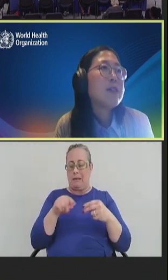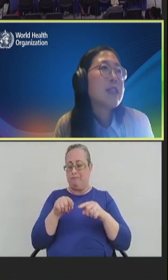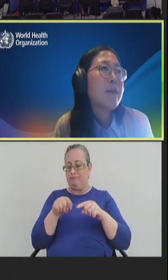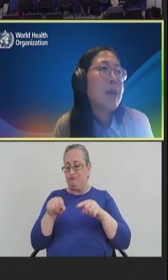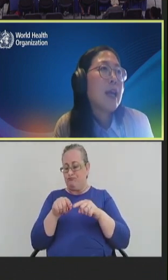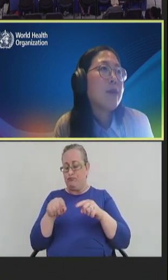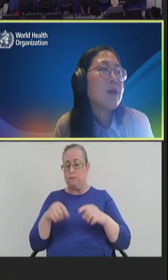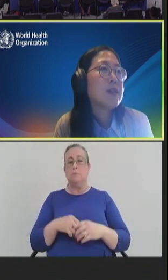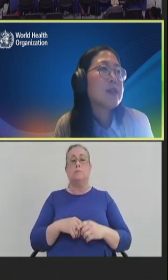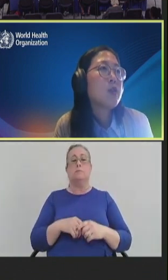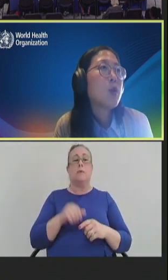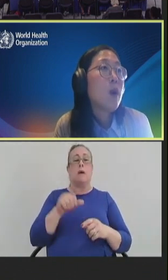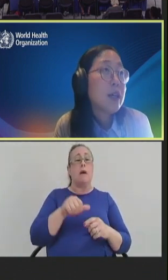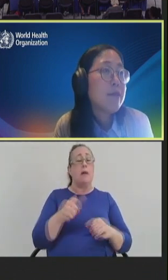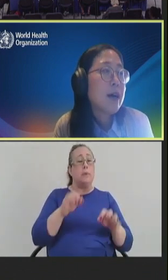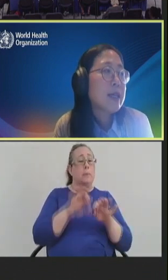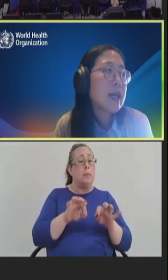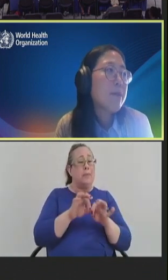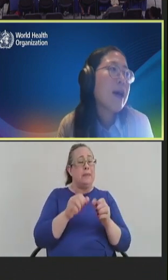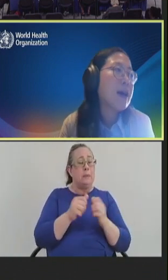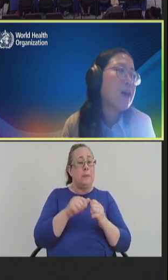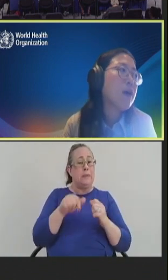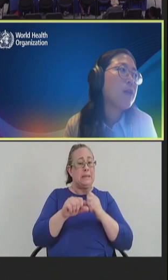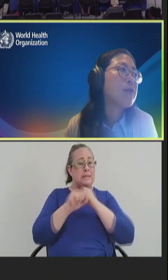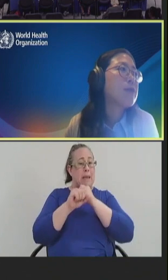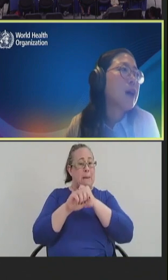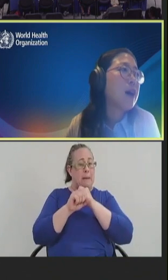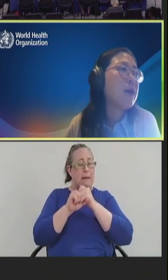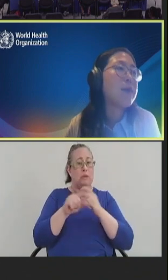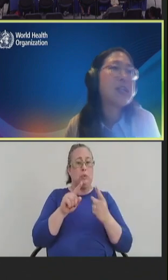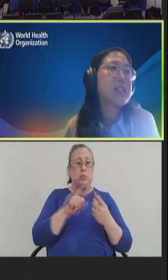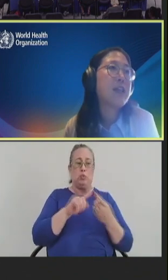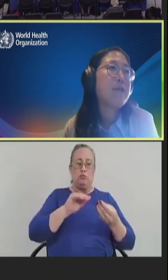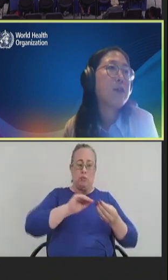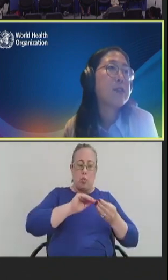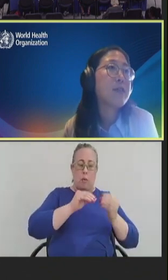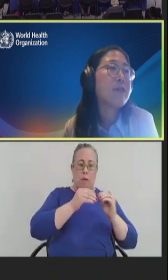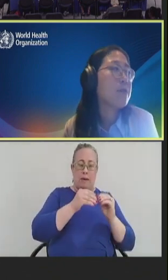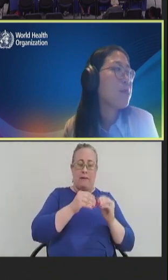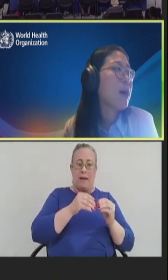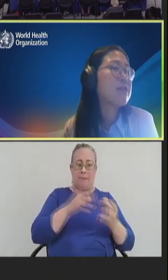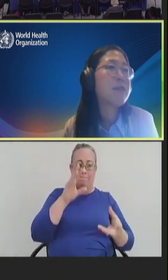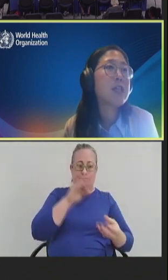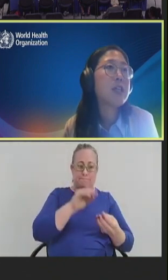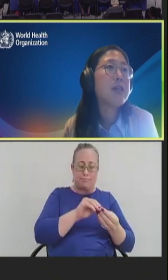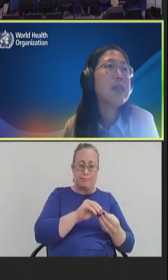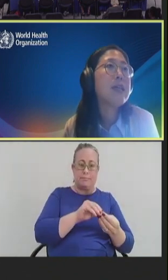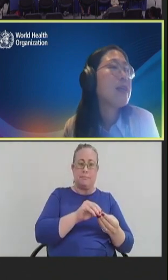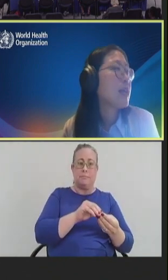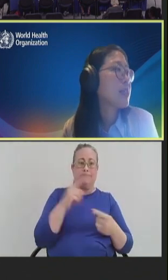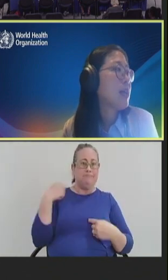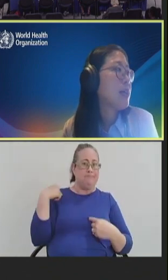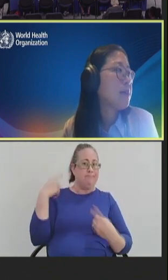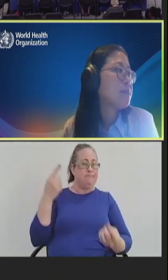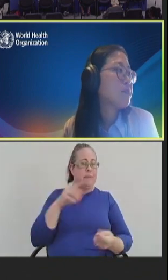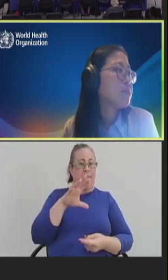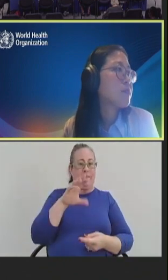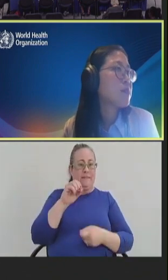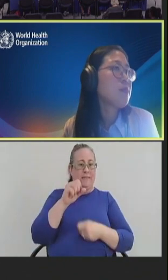element of this campaign was to quantify the impact of immunization efforts in the past 50 years. Next